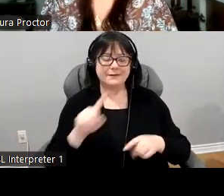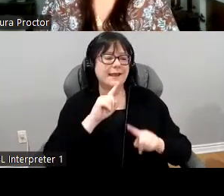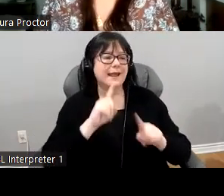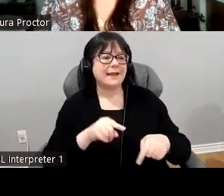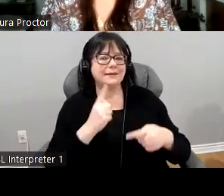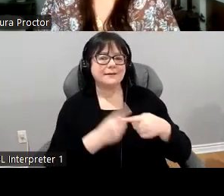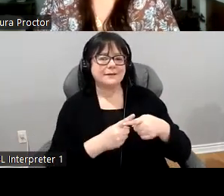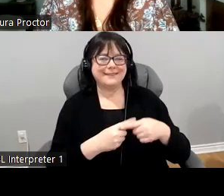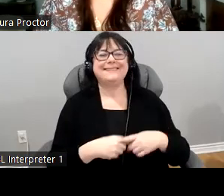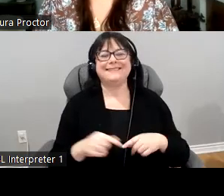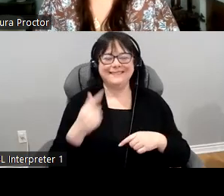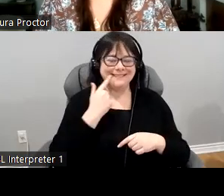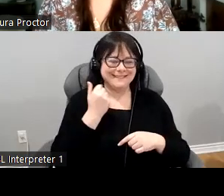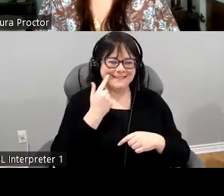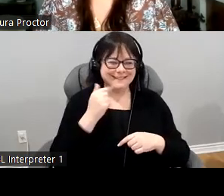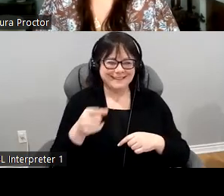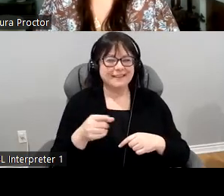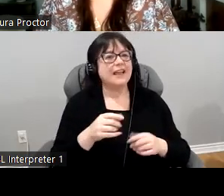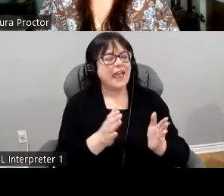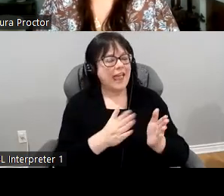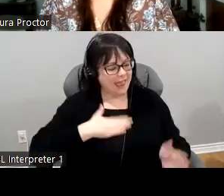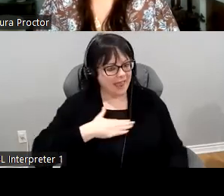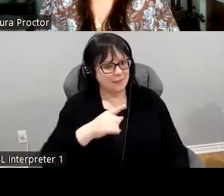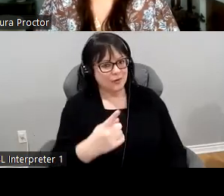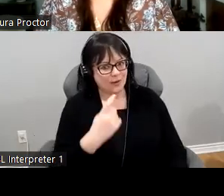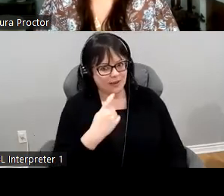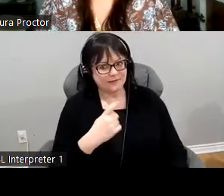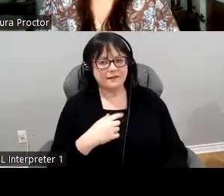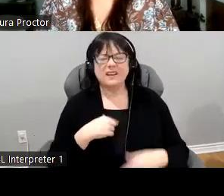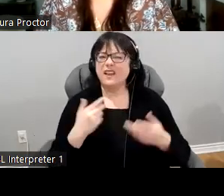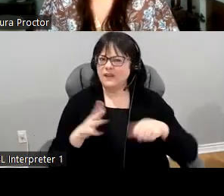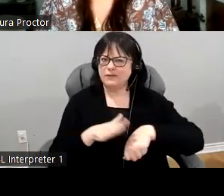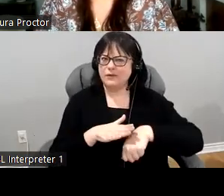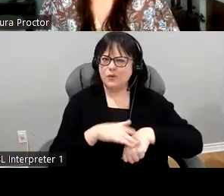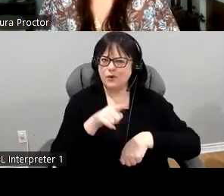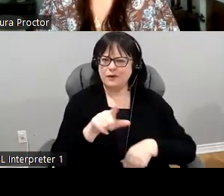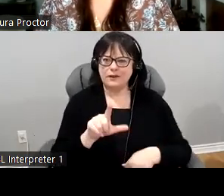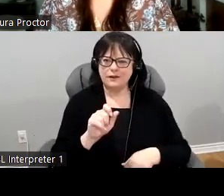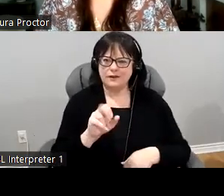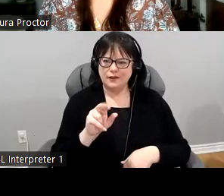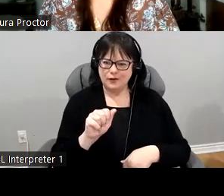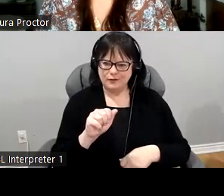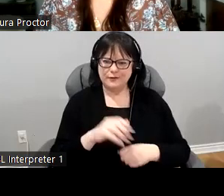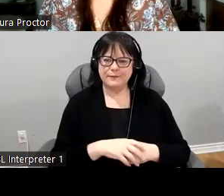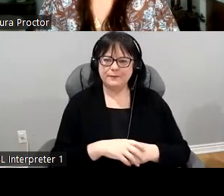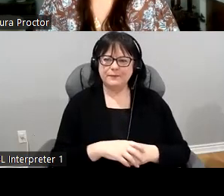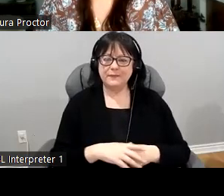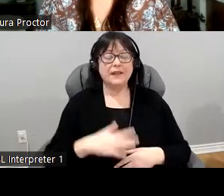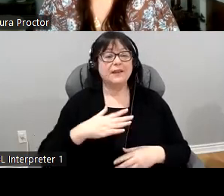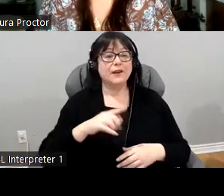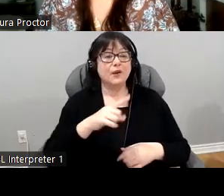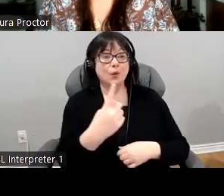You're muted, I'm on Tony. mute. Yeah. I'm so glad you asked. And I warned Laura in advance that I like to answer questions in long ways,